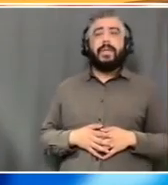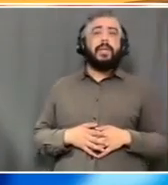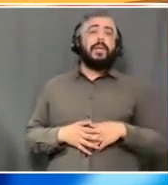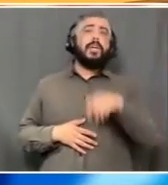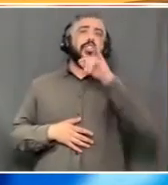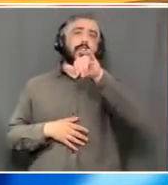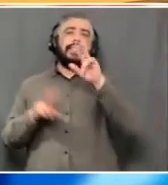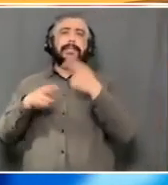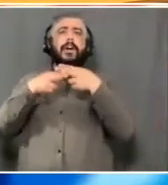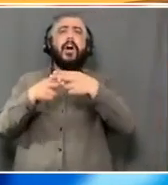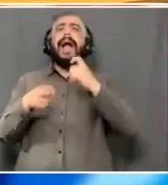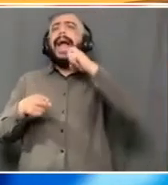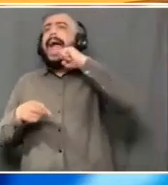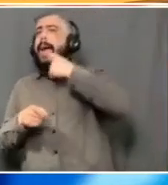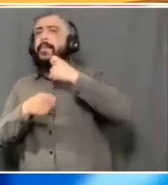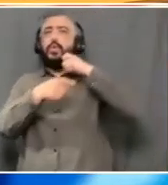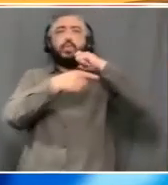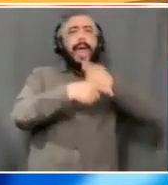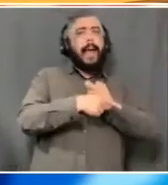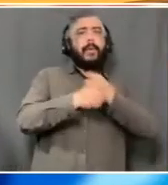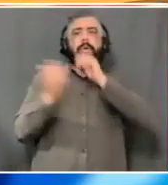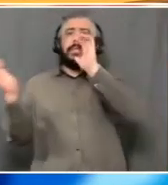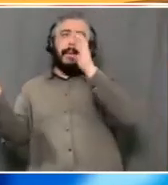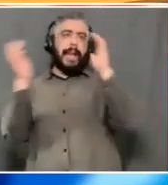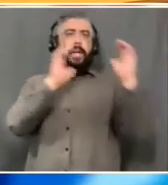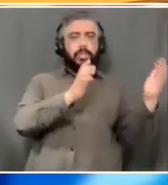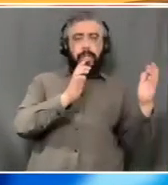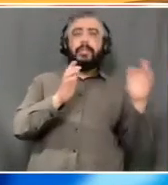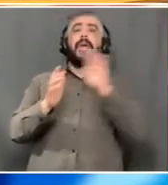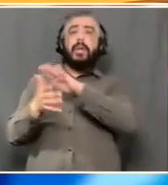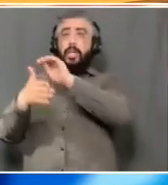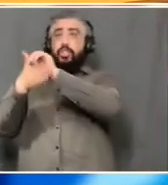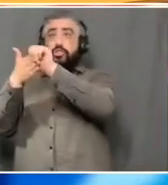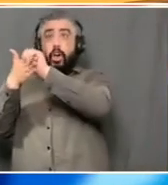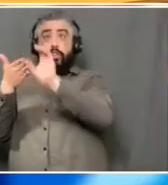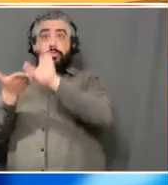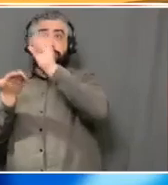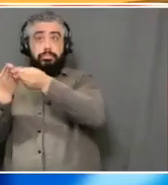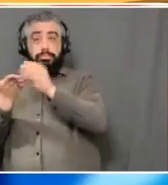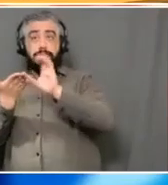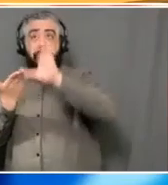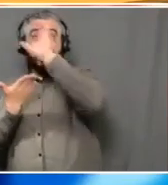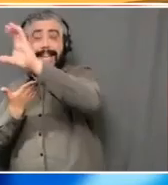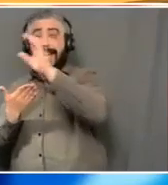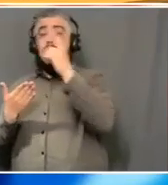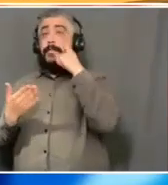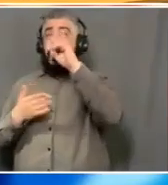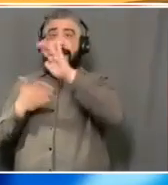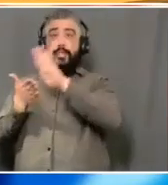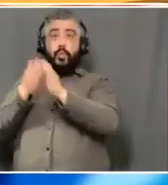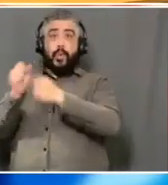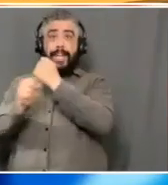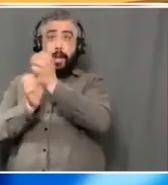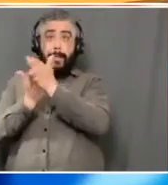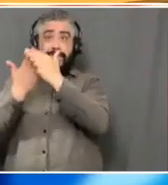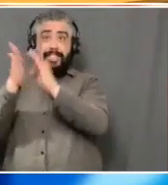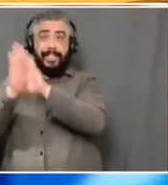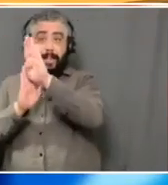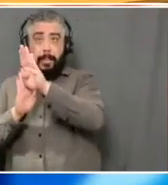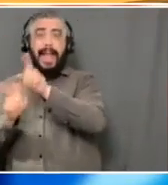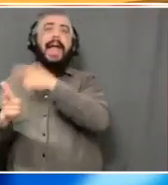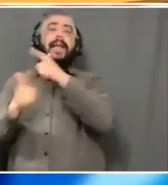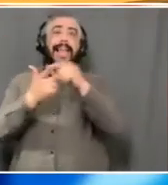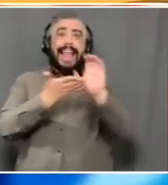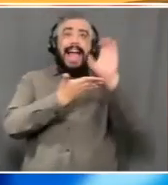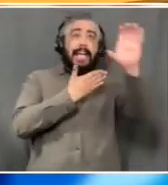comparison. This is comparing the way the dollars that were allocated for the current school year during budget development, as well as the allocations that were